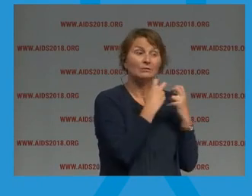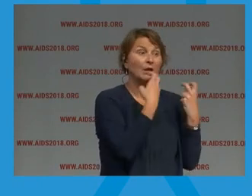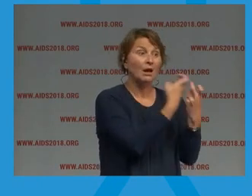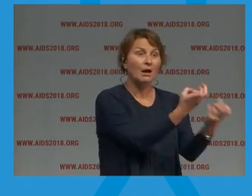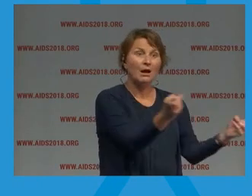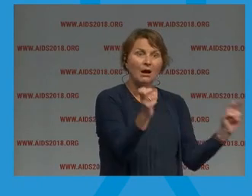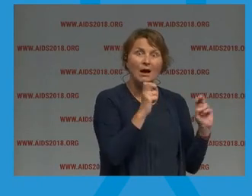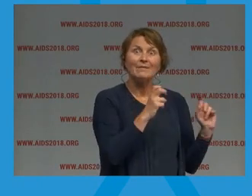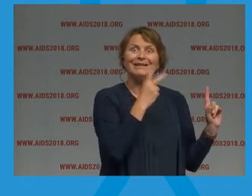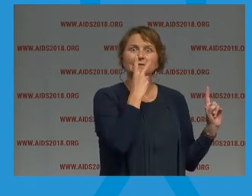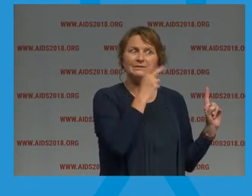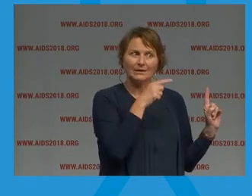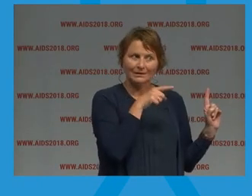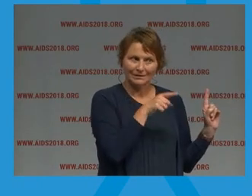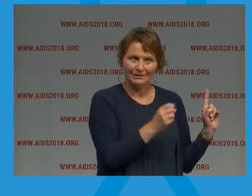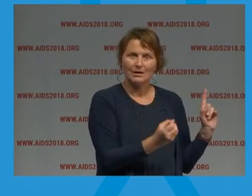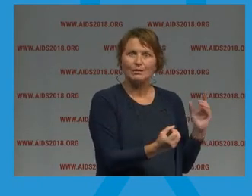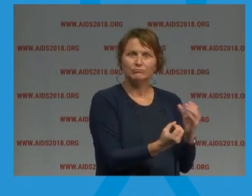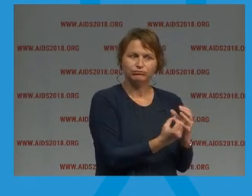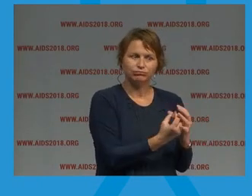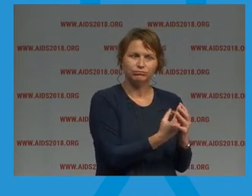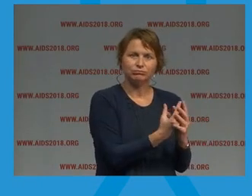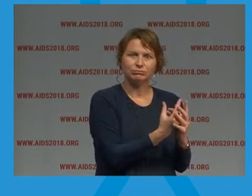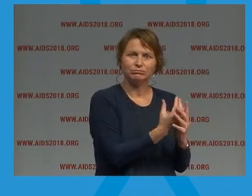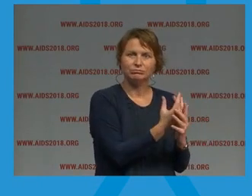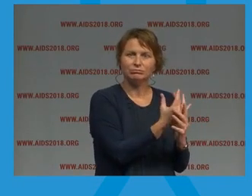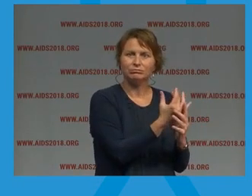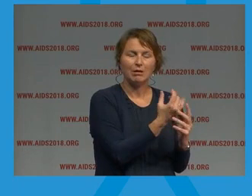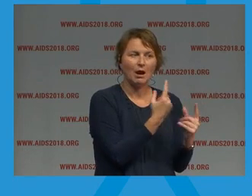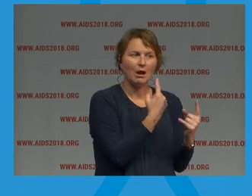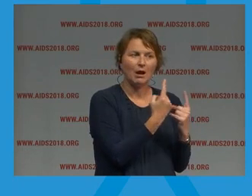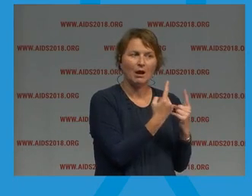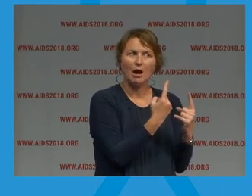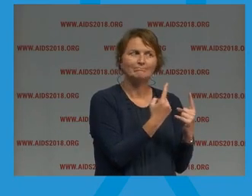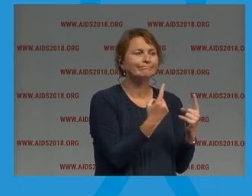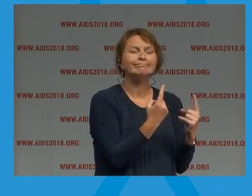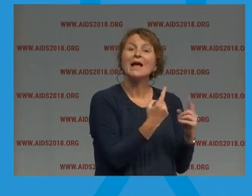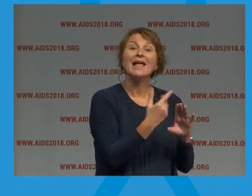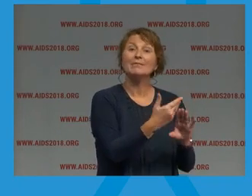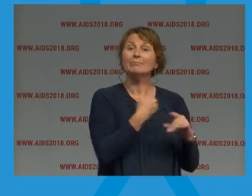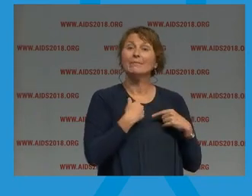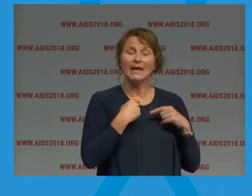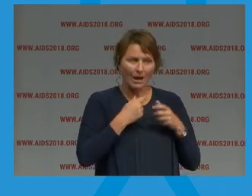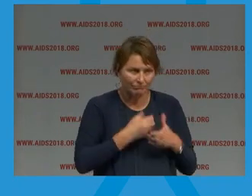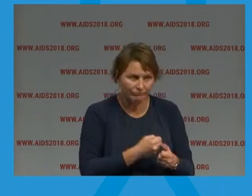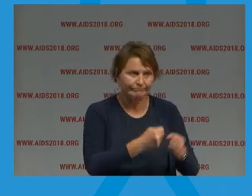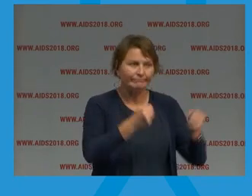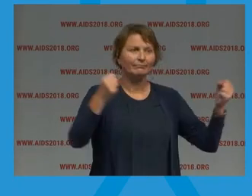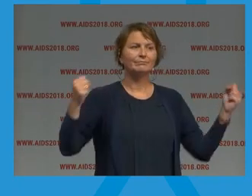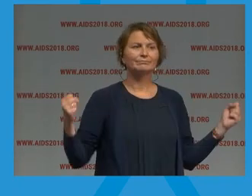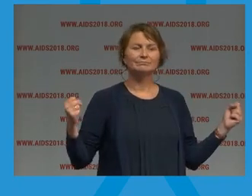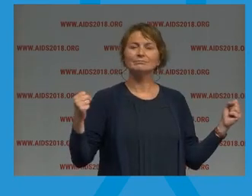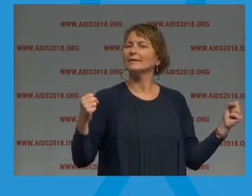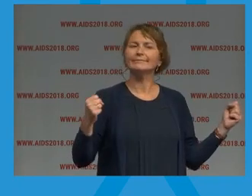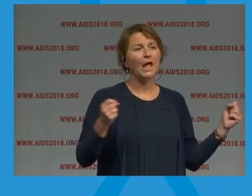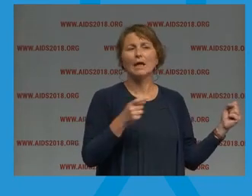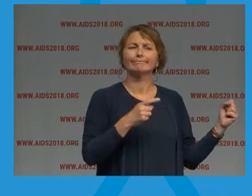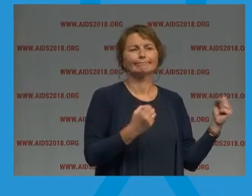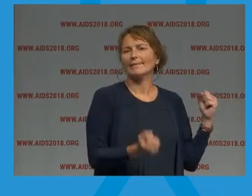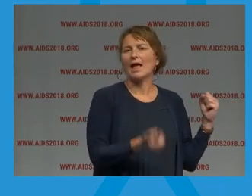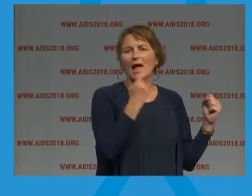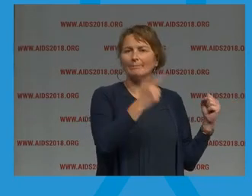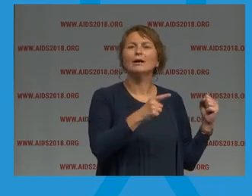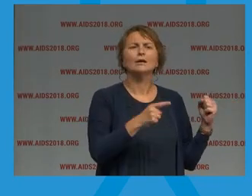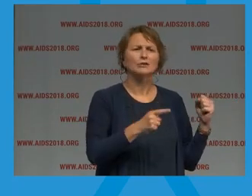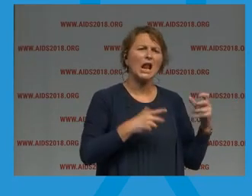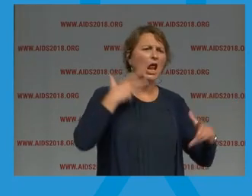saw a conversation unfold that would not have been possible if not for that male vulnerability, which is incongruent